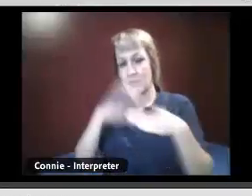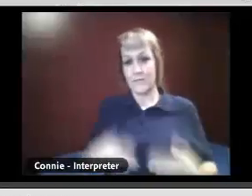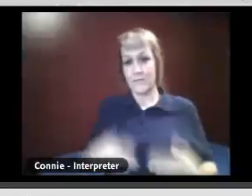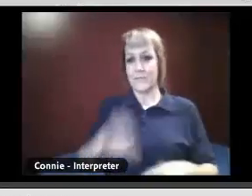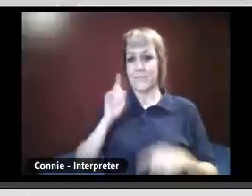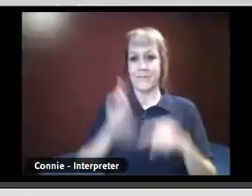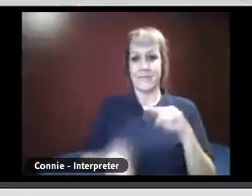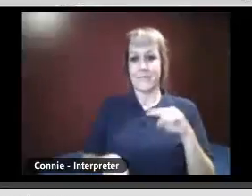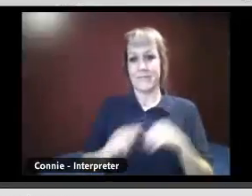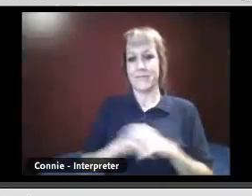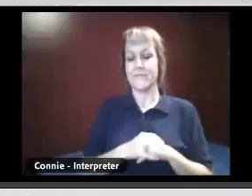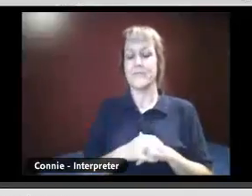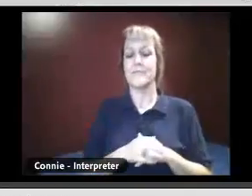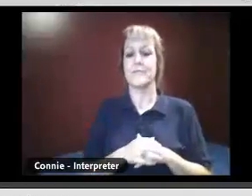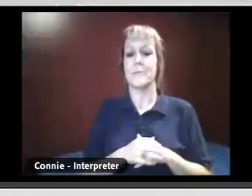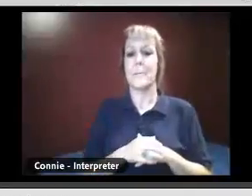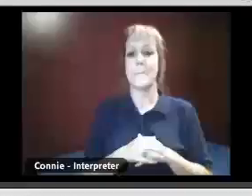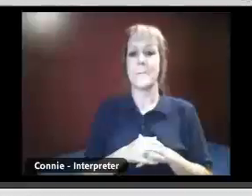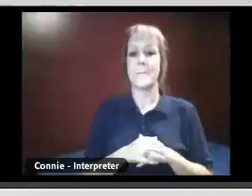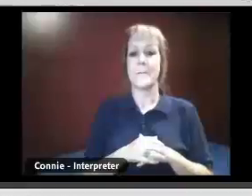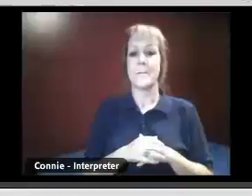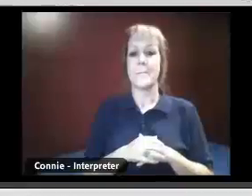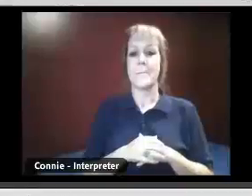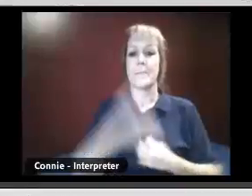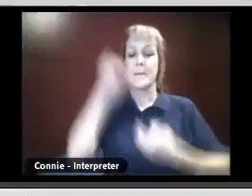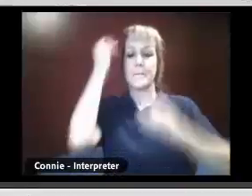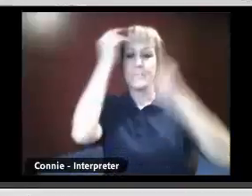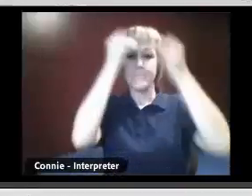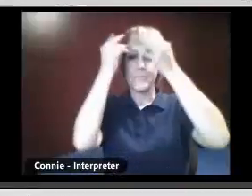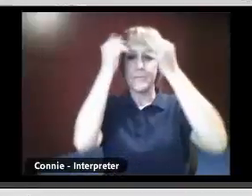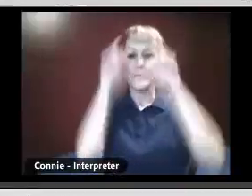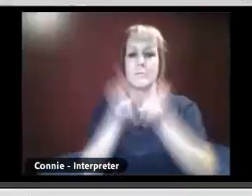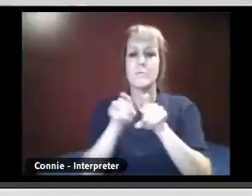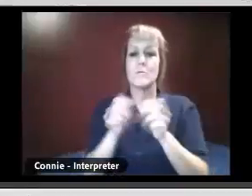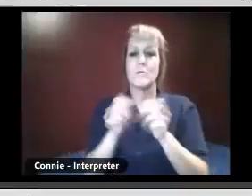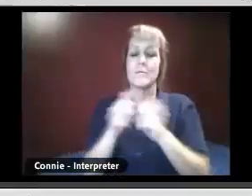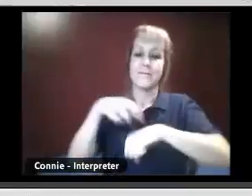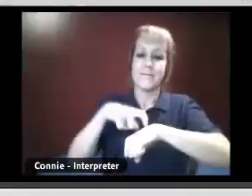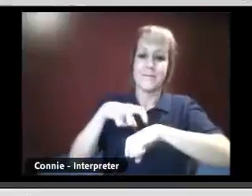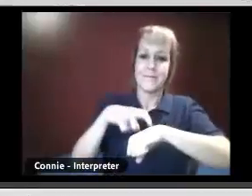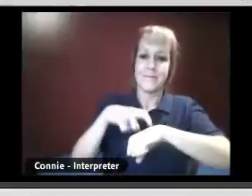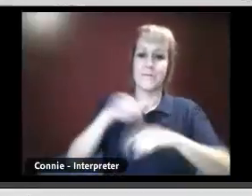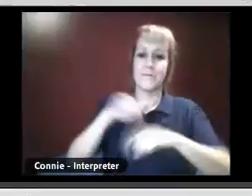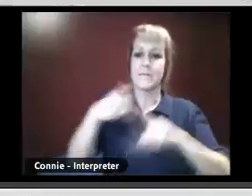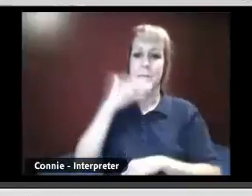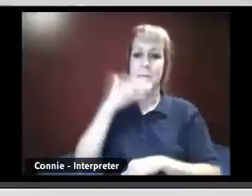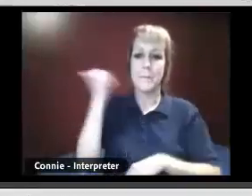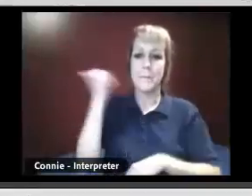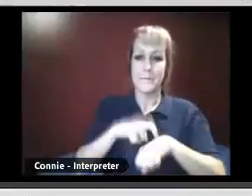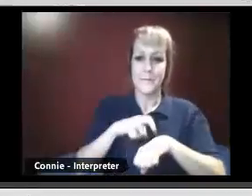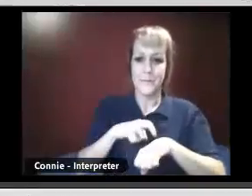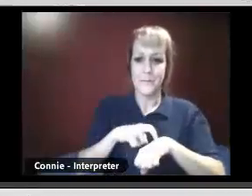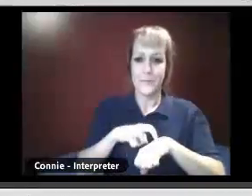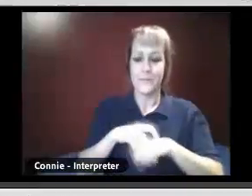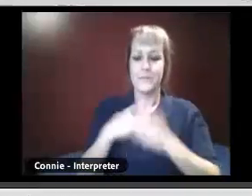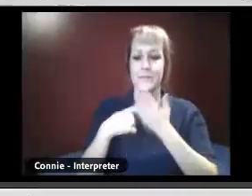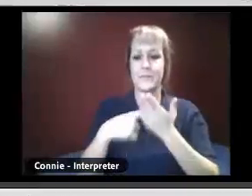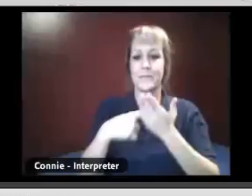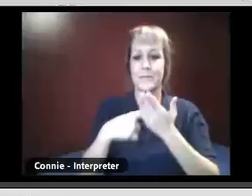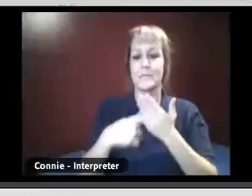best. So always think about, and maybe that goes along with timing, when's the best time to address this? But be fair to yourself